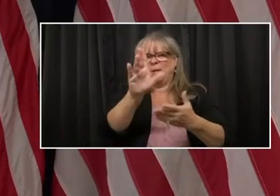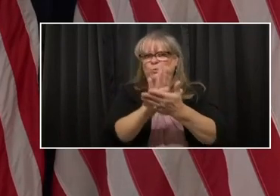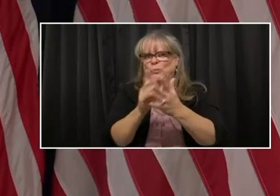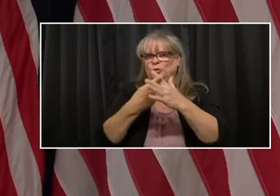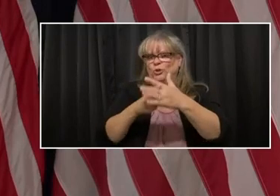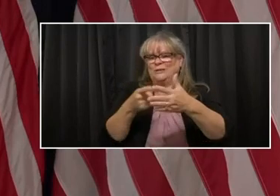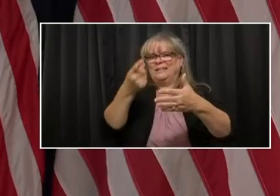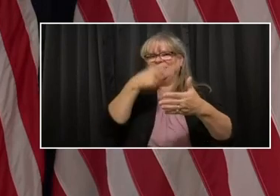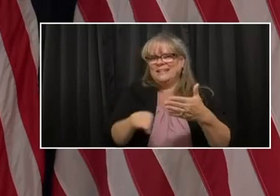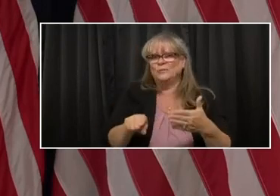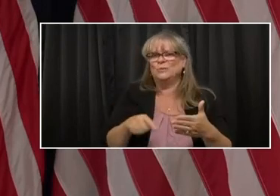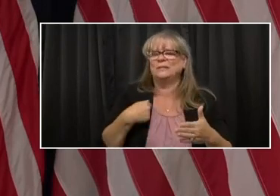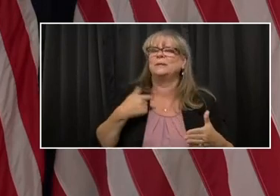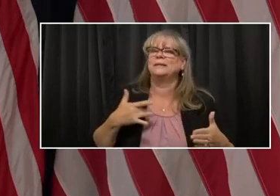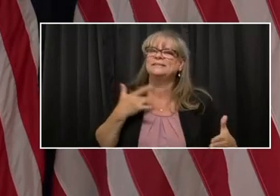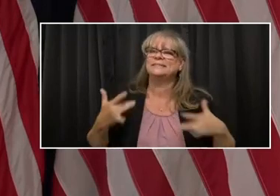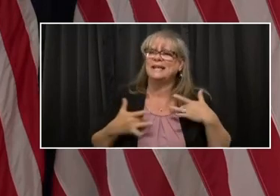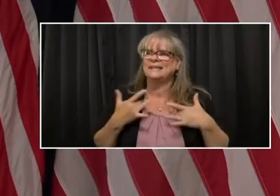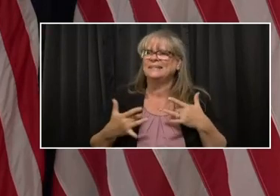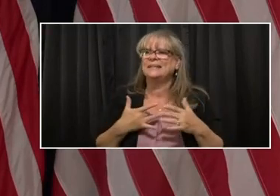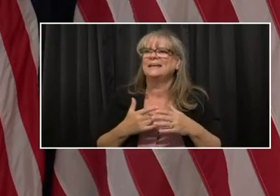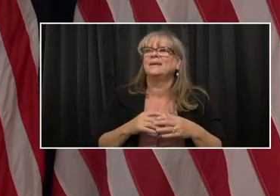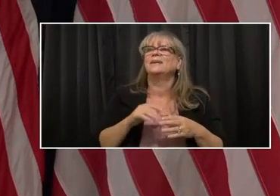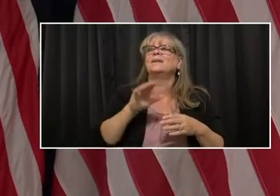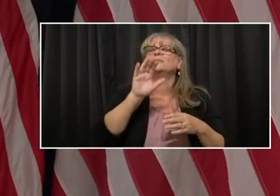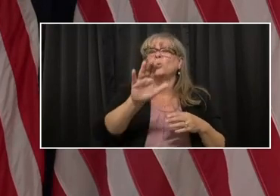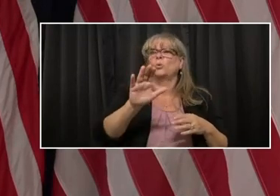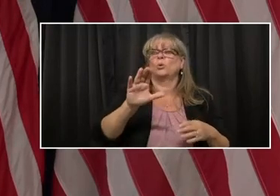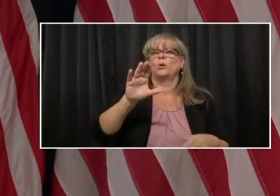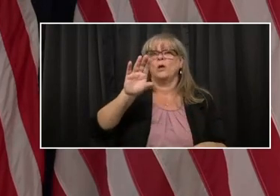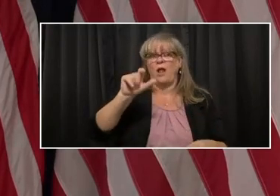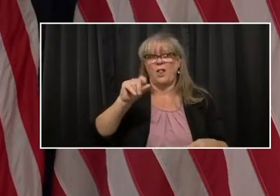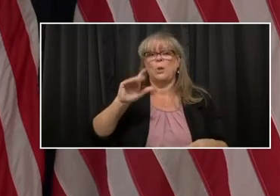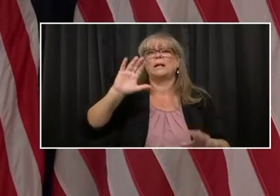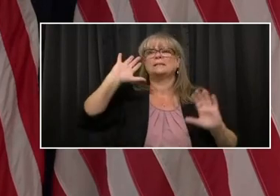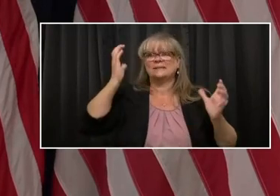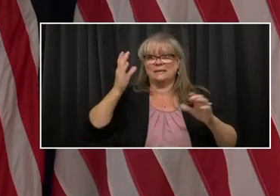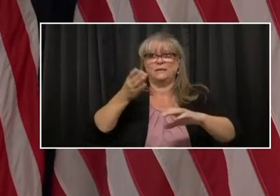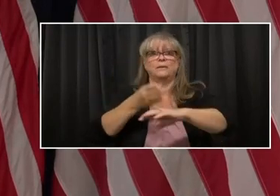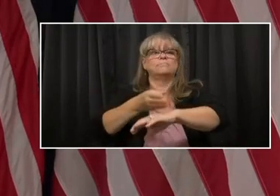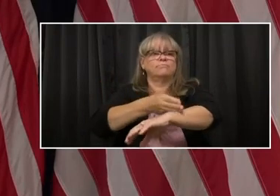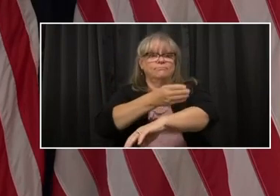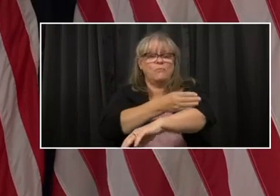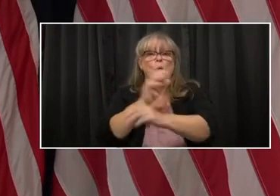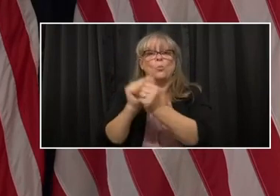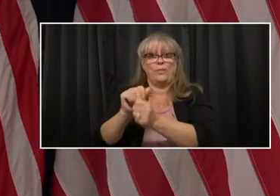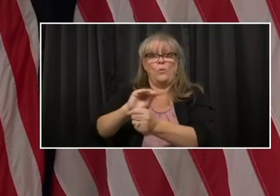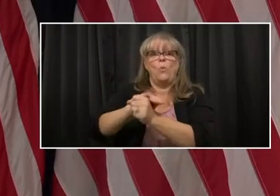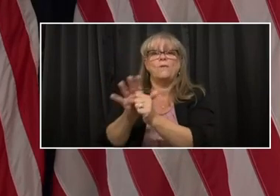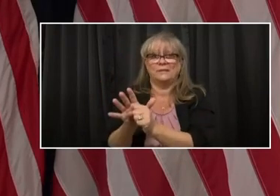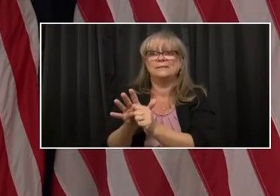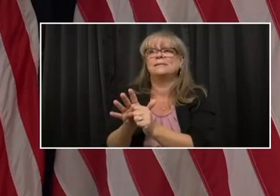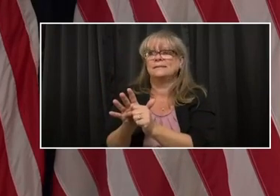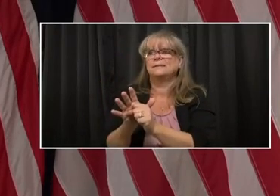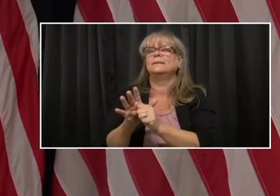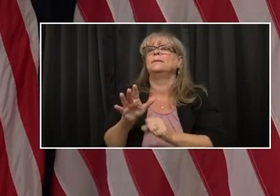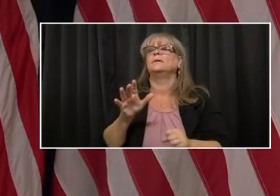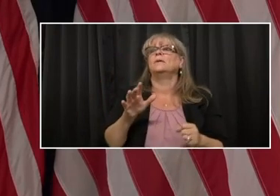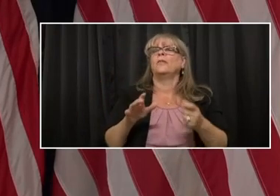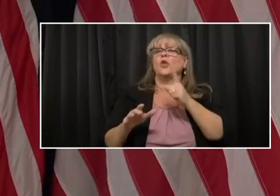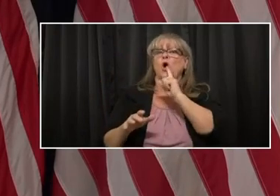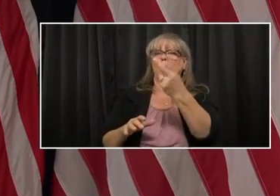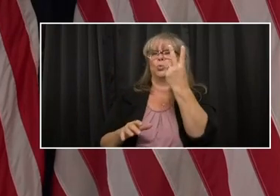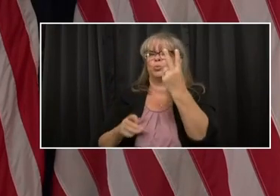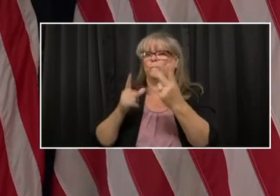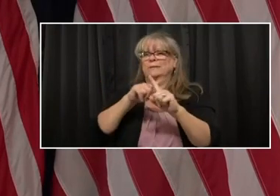virus, the state is looking at variances again. There's two that were granted. The first of kind of the new round, Uray and Hinsdale, were granted. And we